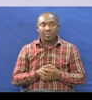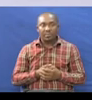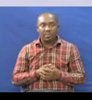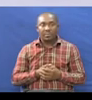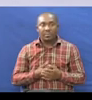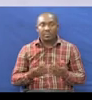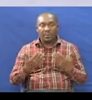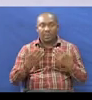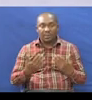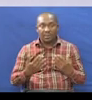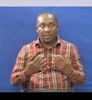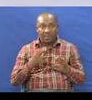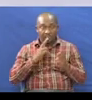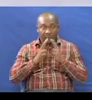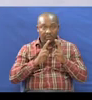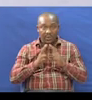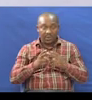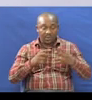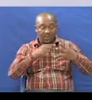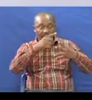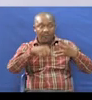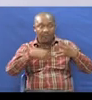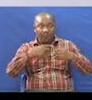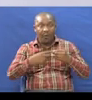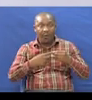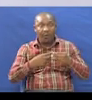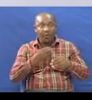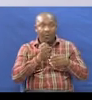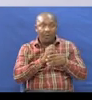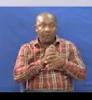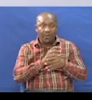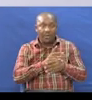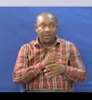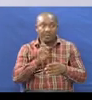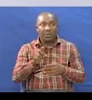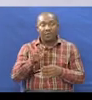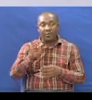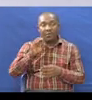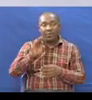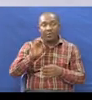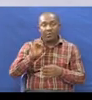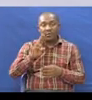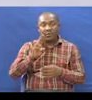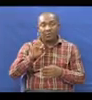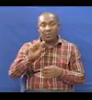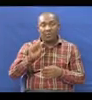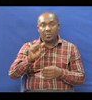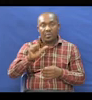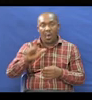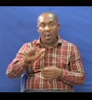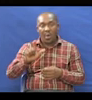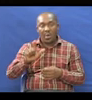So we have already discussed 4 features of feudal society. 4 features of